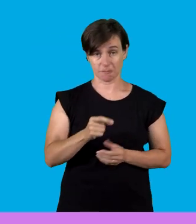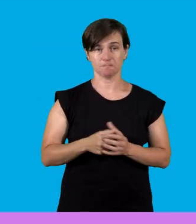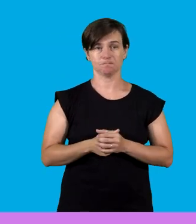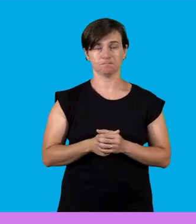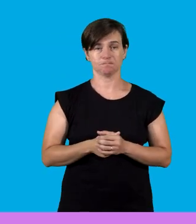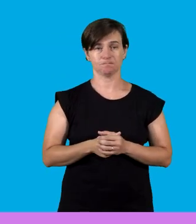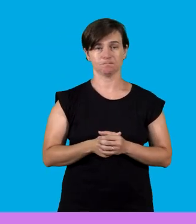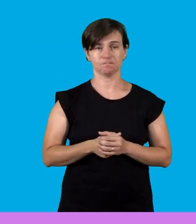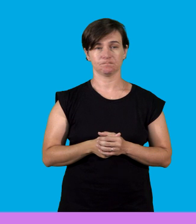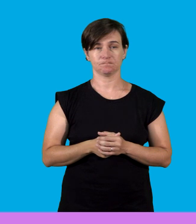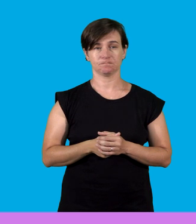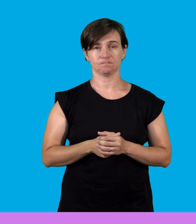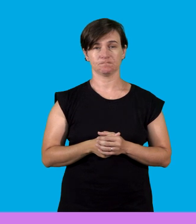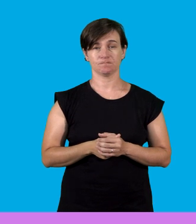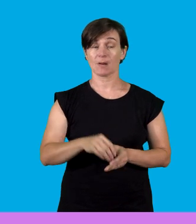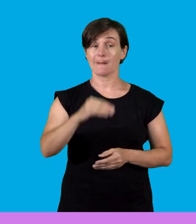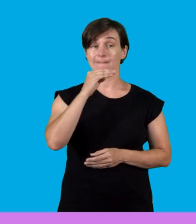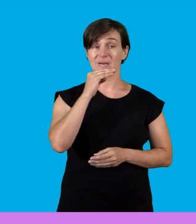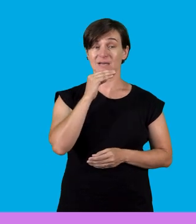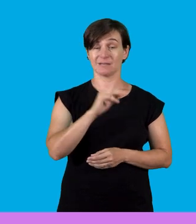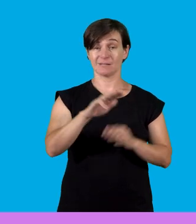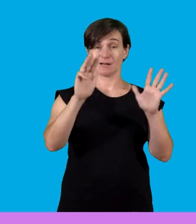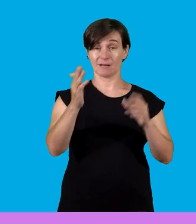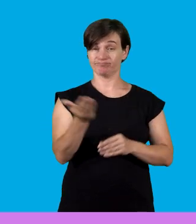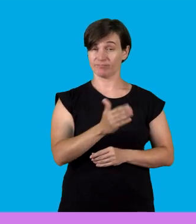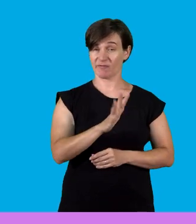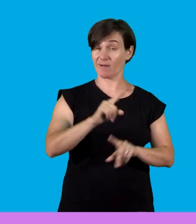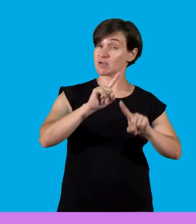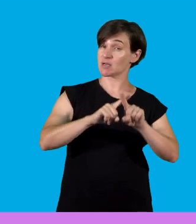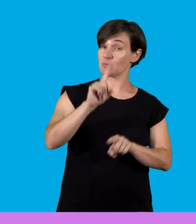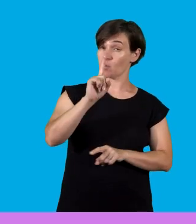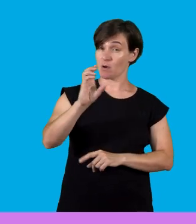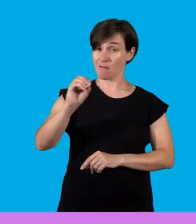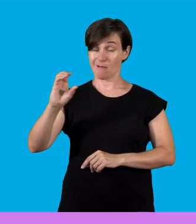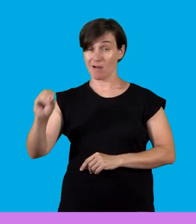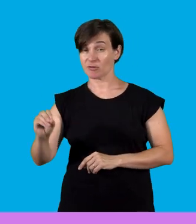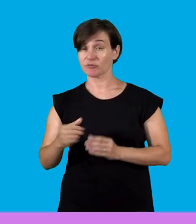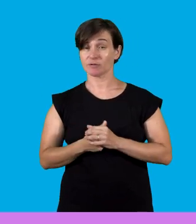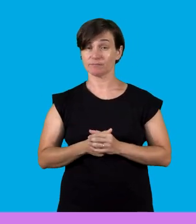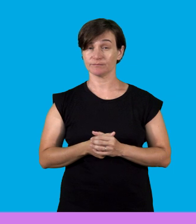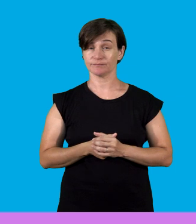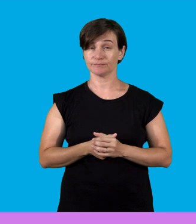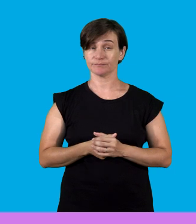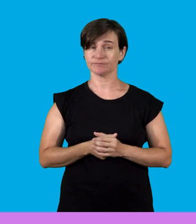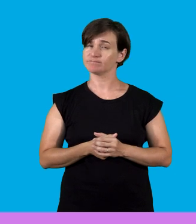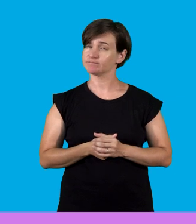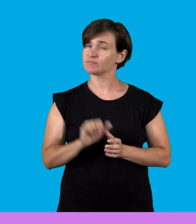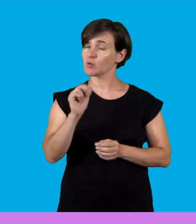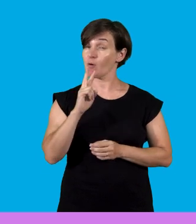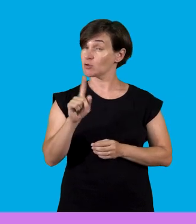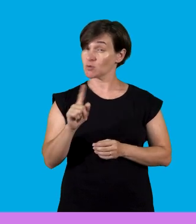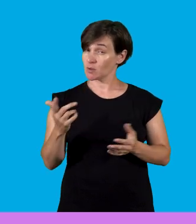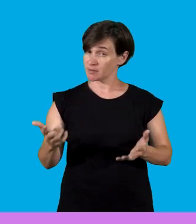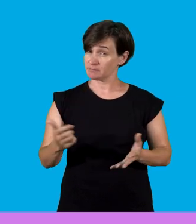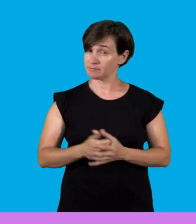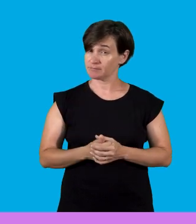we are going to substitute, and then it's going to be 9/5 times 100. Get your